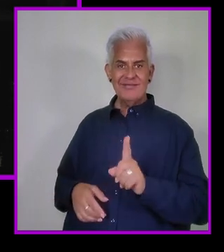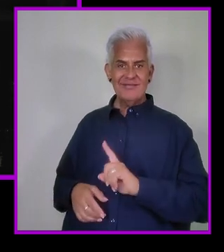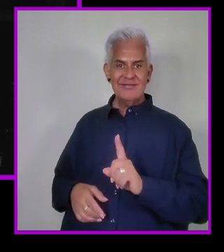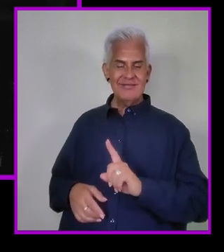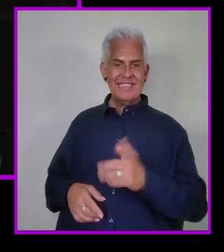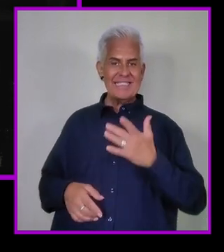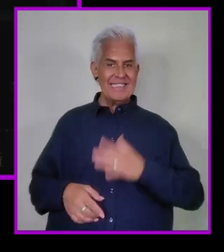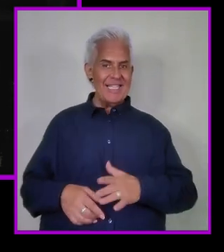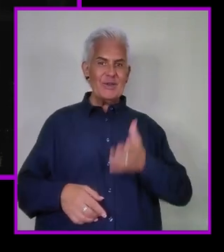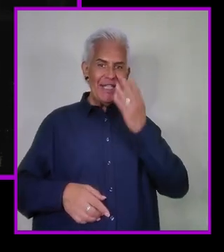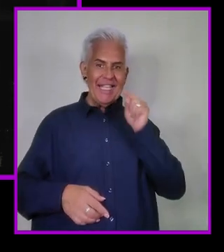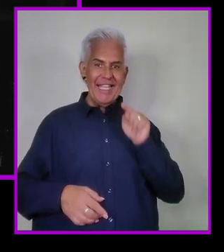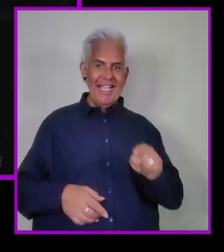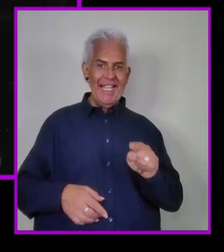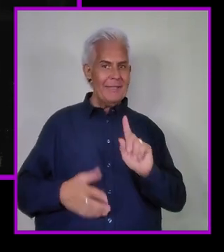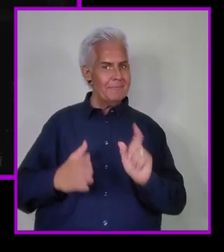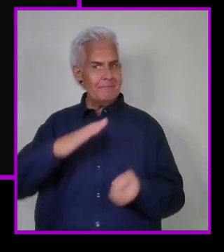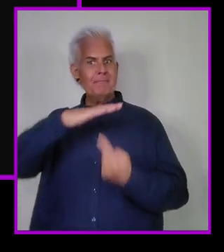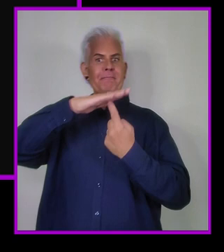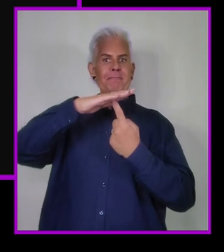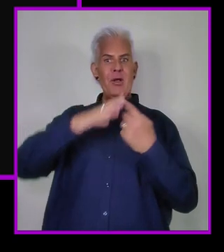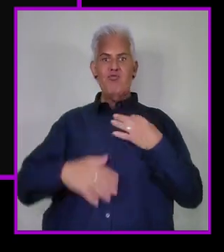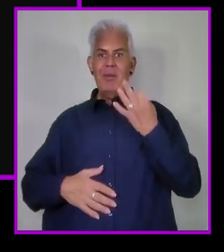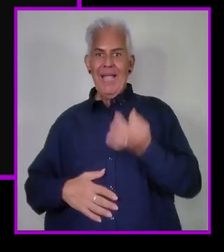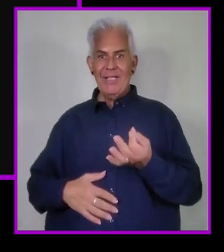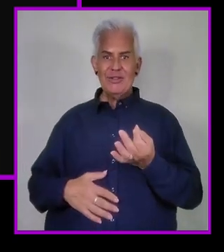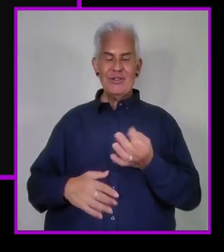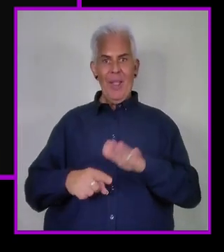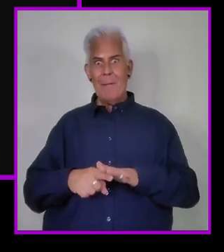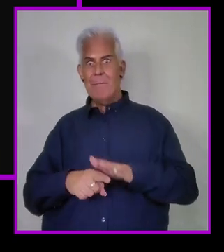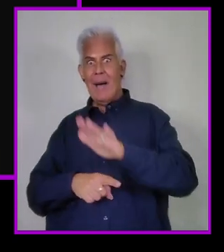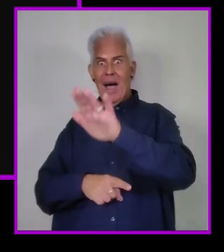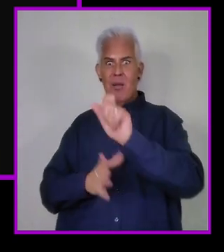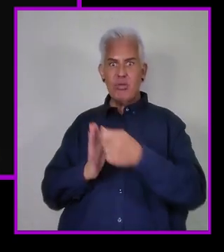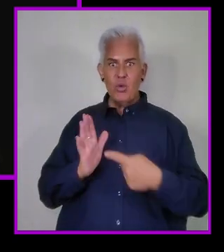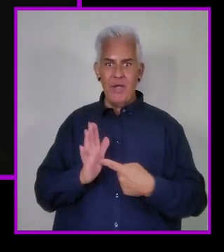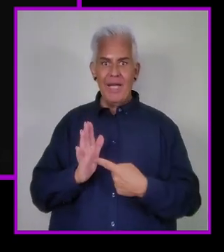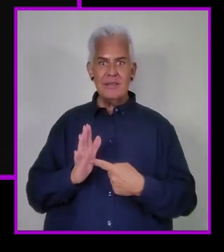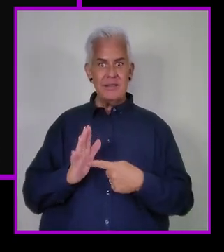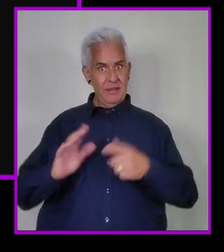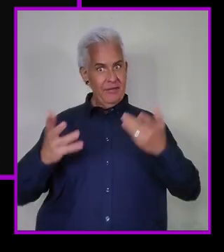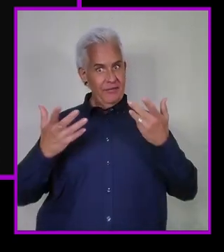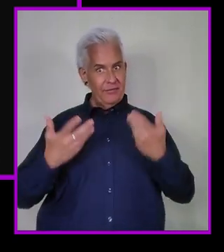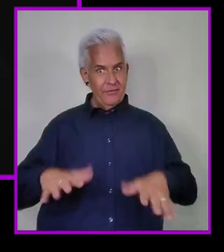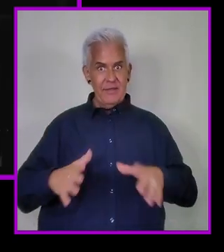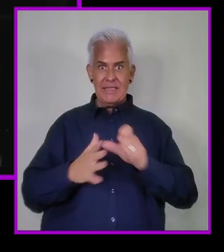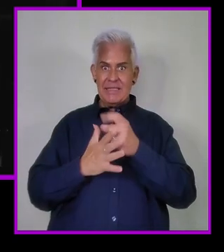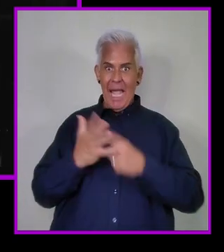we're never going to get to that senior representation piece and that pipeline of projects if disabled people